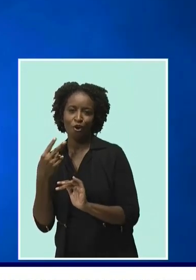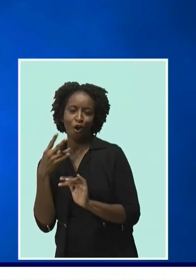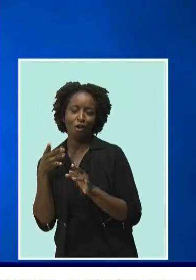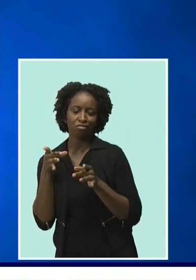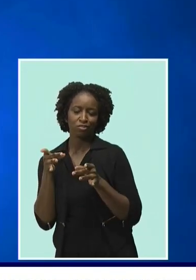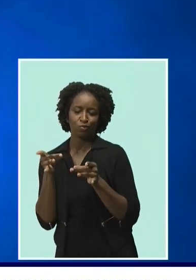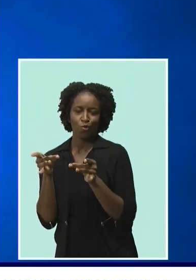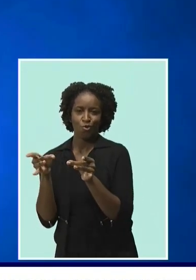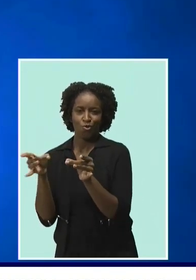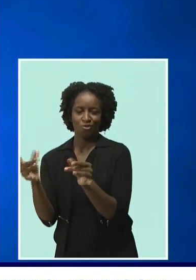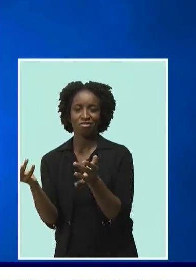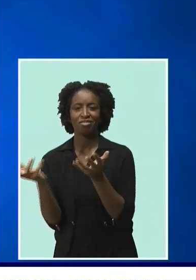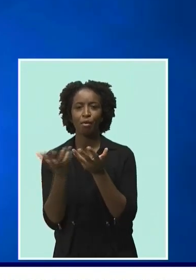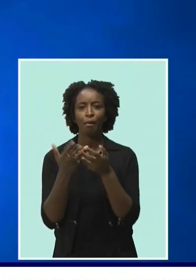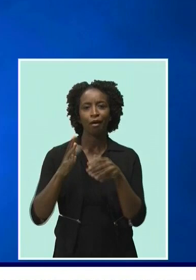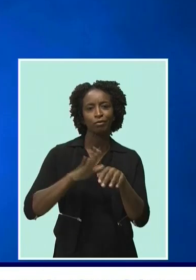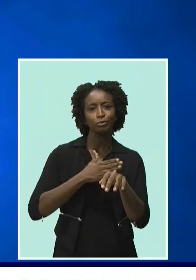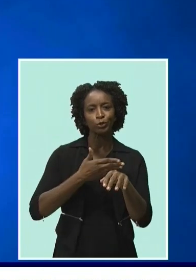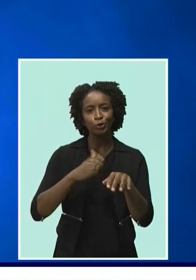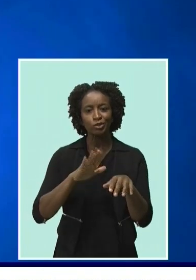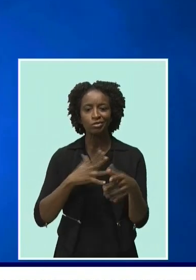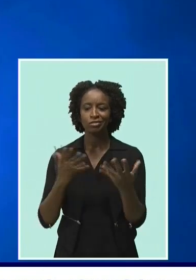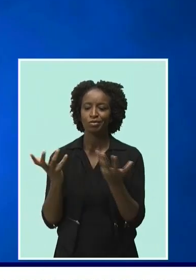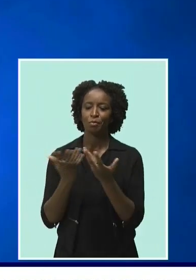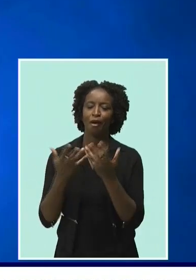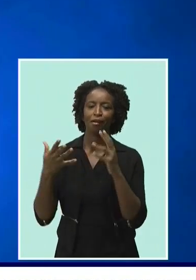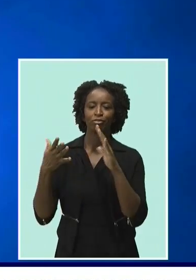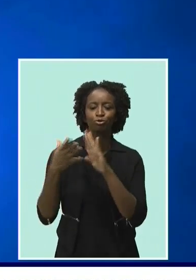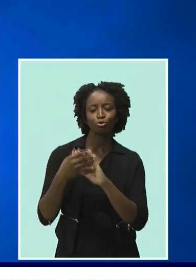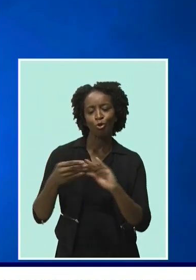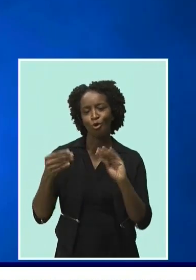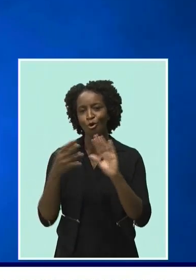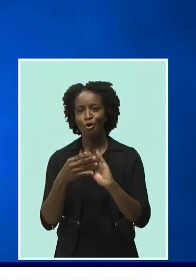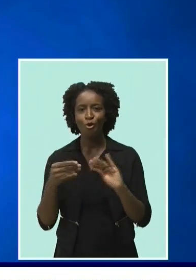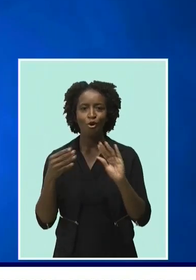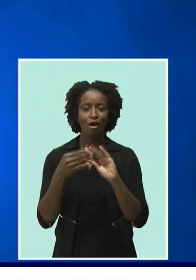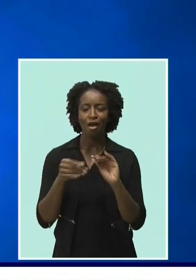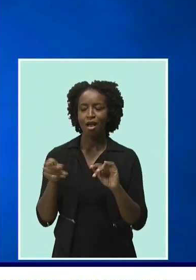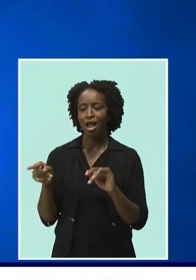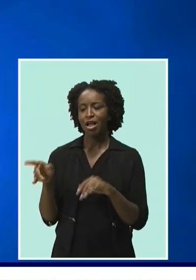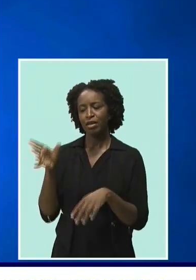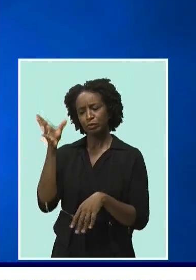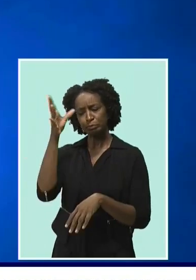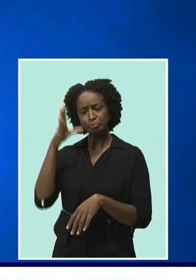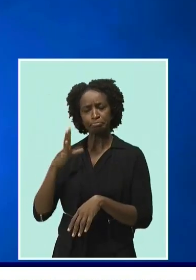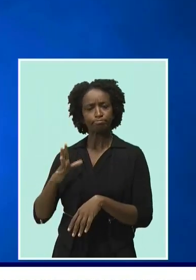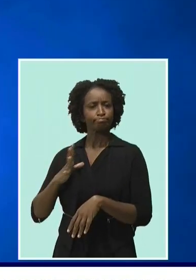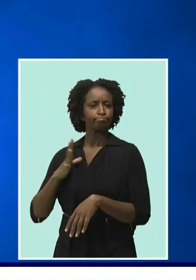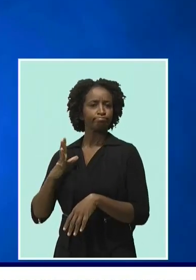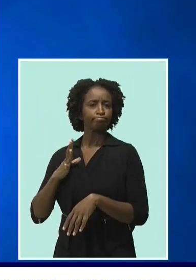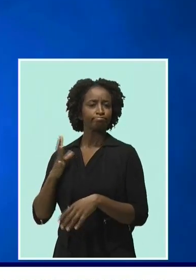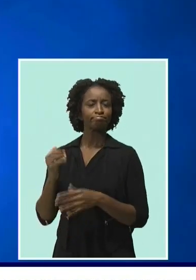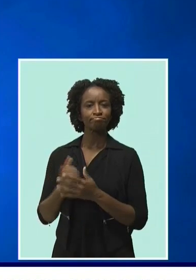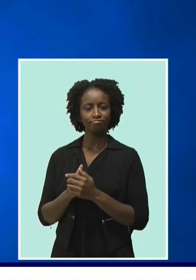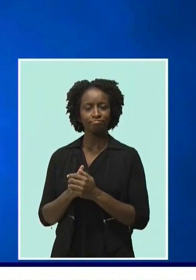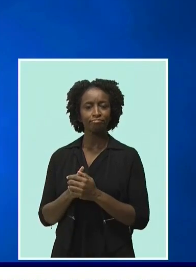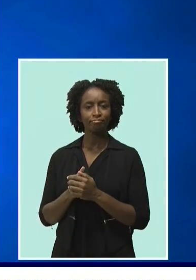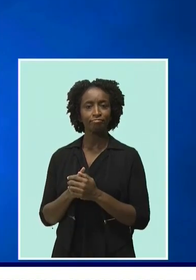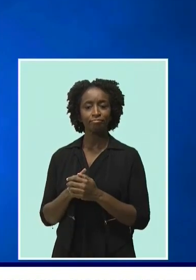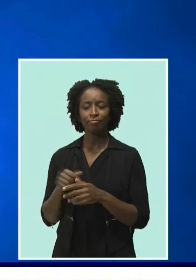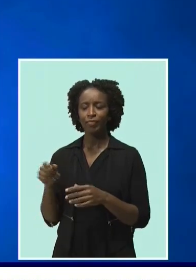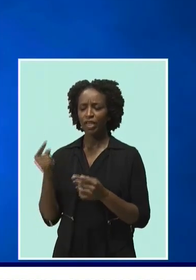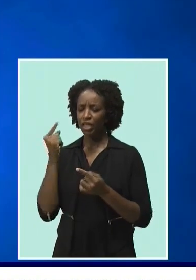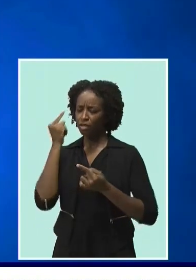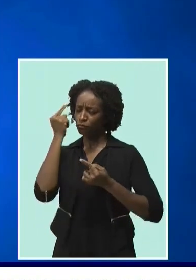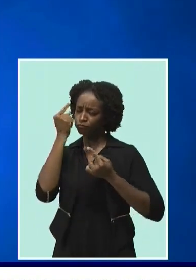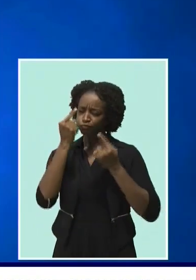stories he told. Always a gentleman, Dennis was a deep thinker and brought that thoughtfulness to all